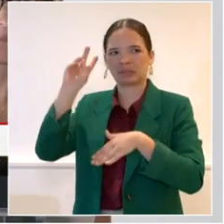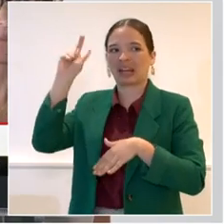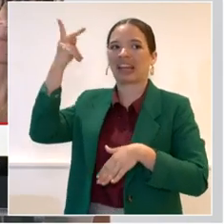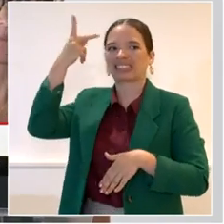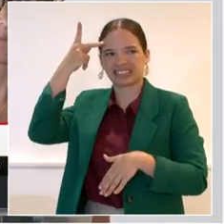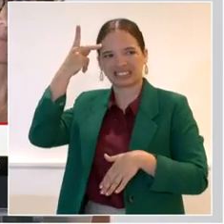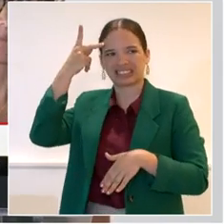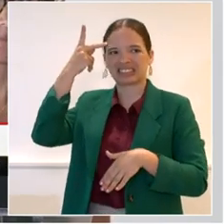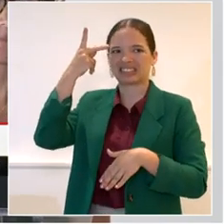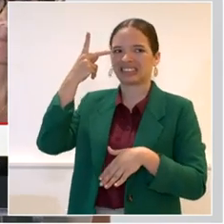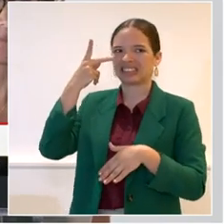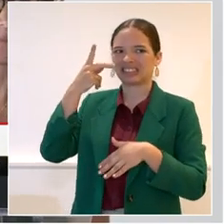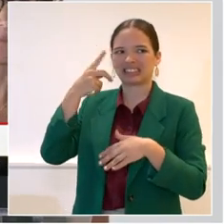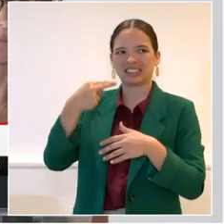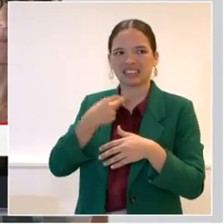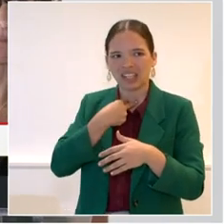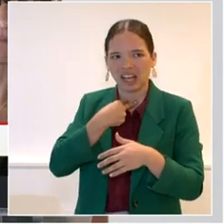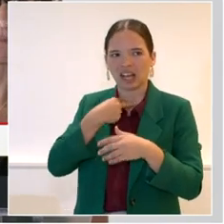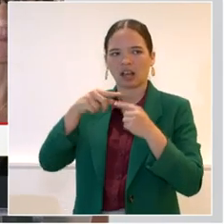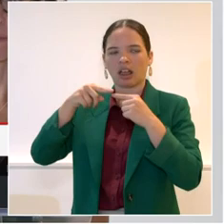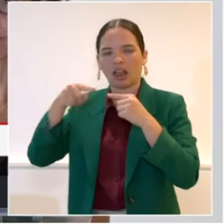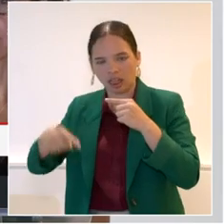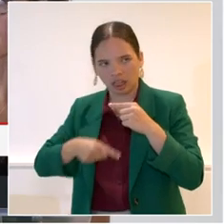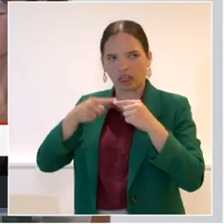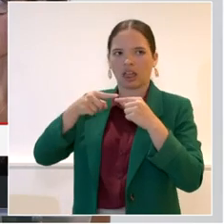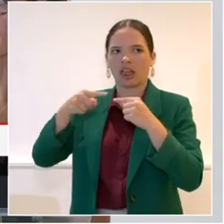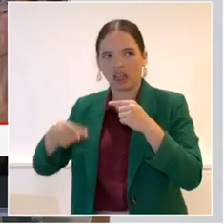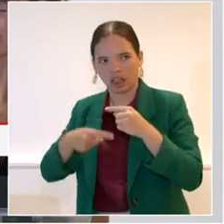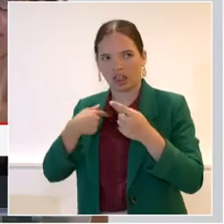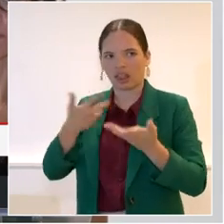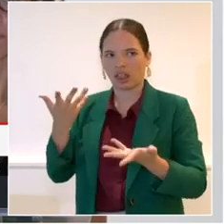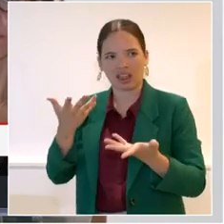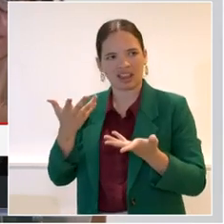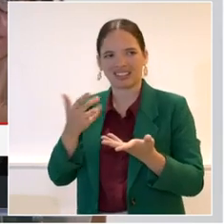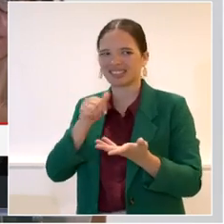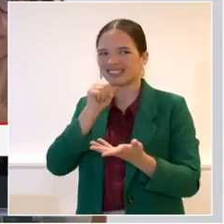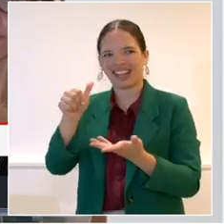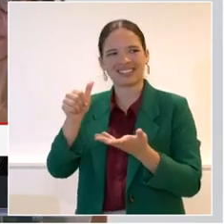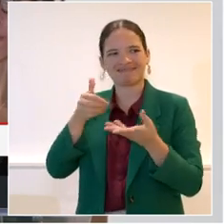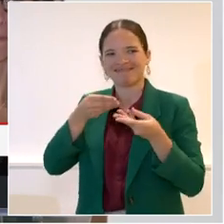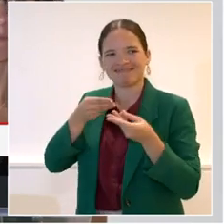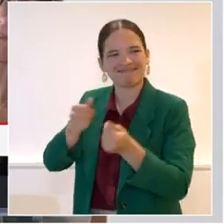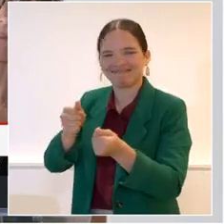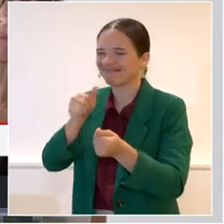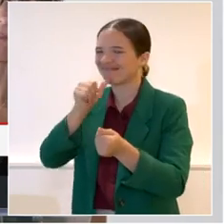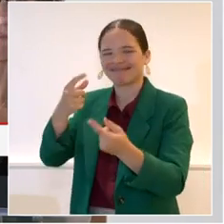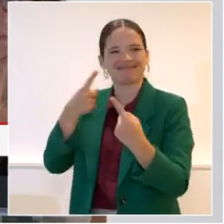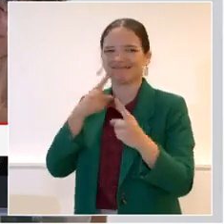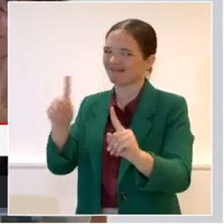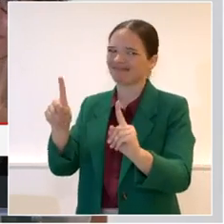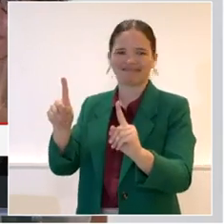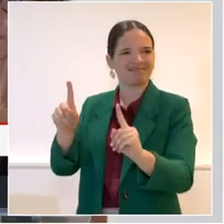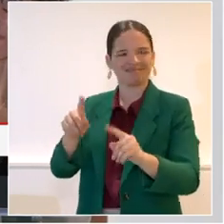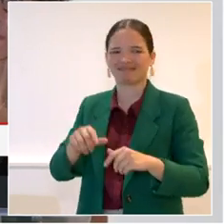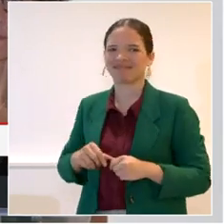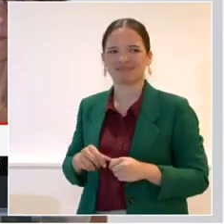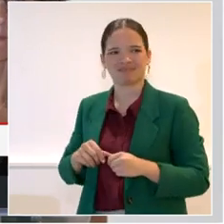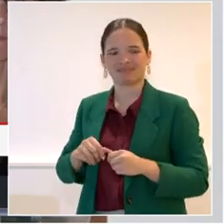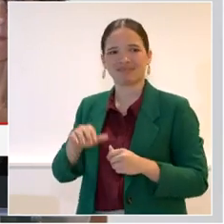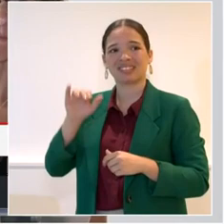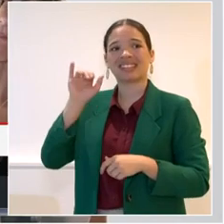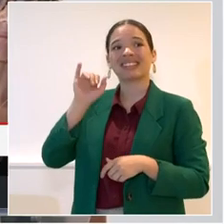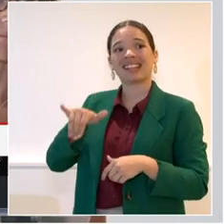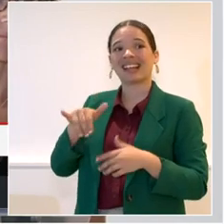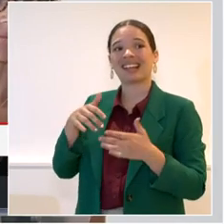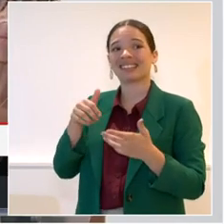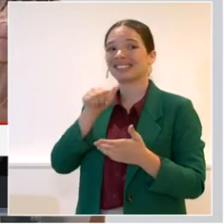aren't efficient and don't necessarily help families advance. And a lot of that has to do with not trusting people, or some of the